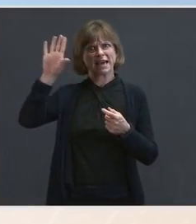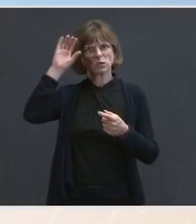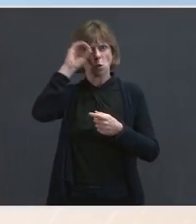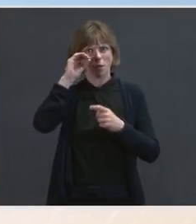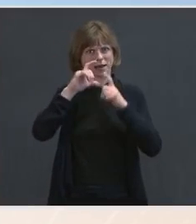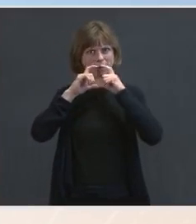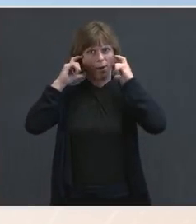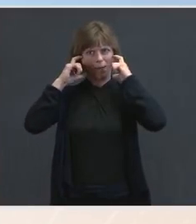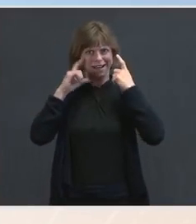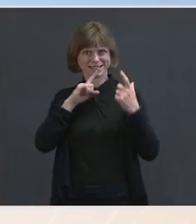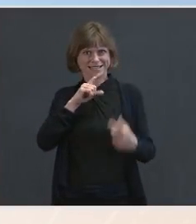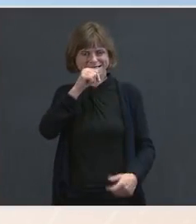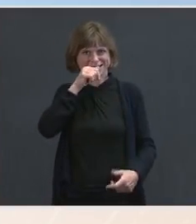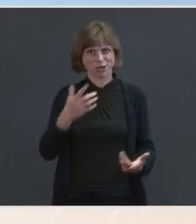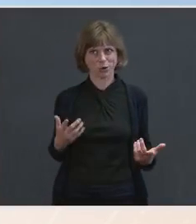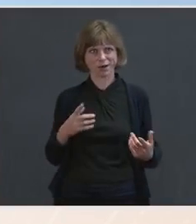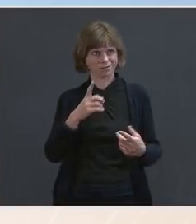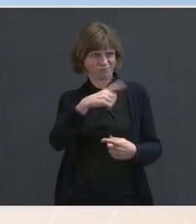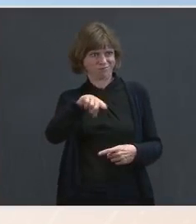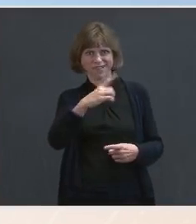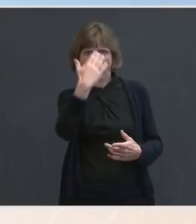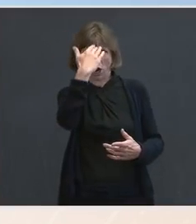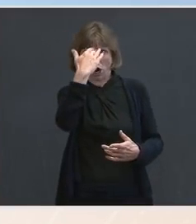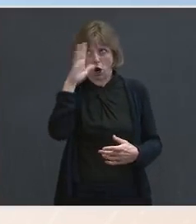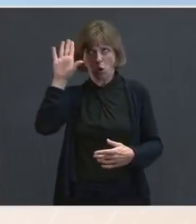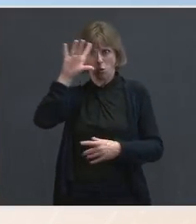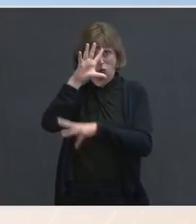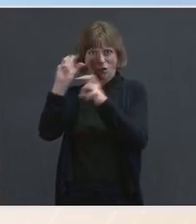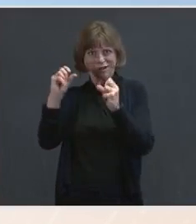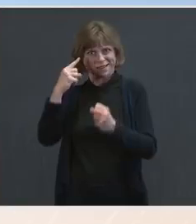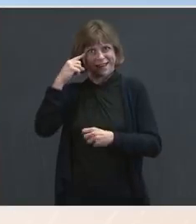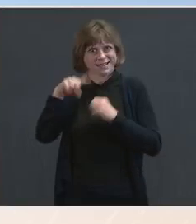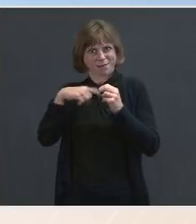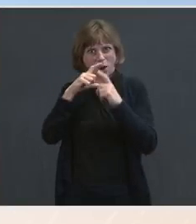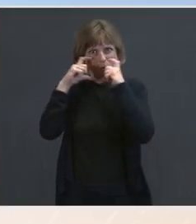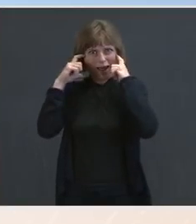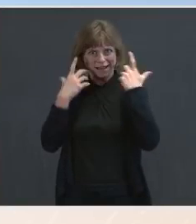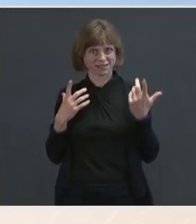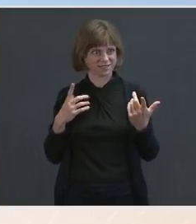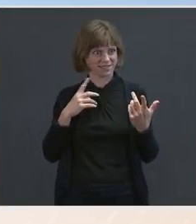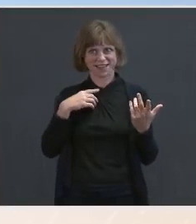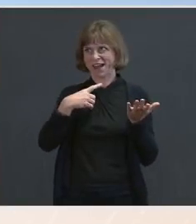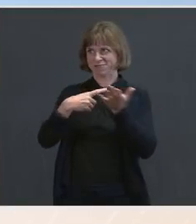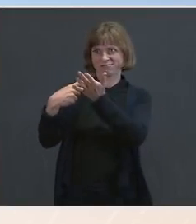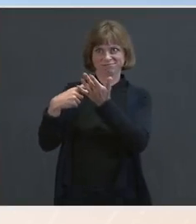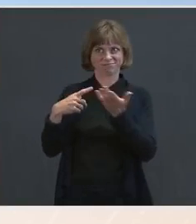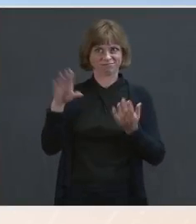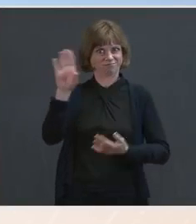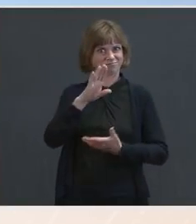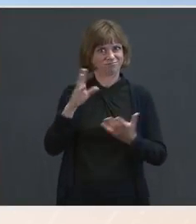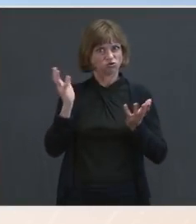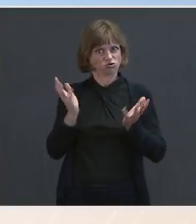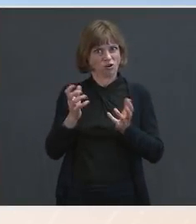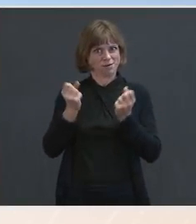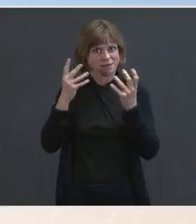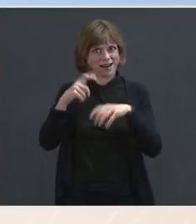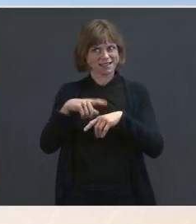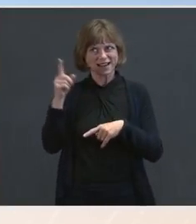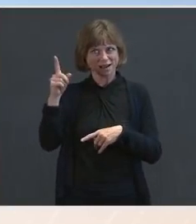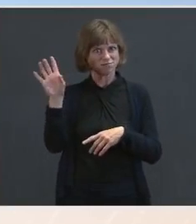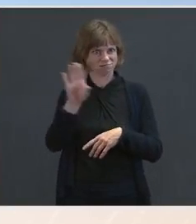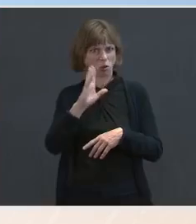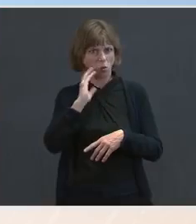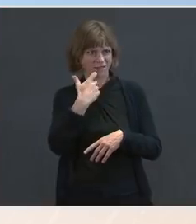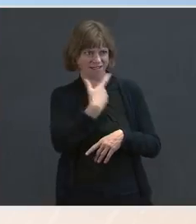secret. They're certainly familiar with it. He's talked about it many, many times, and I'm certain when he speaks with them next, he will convey that directly. The president has said